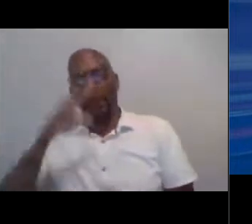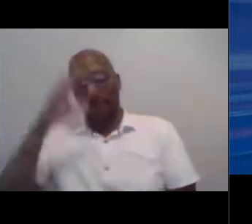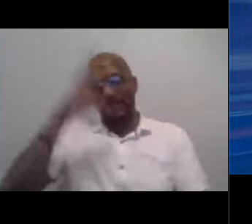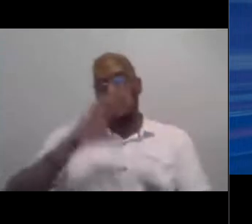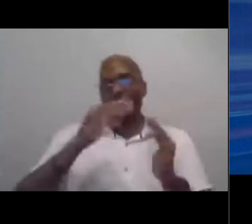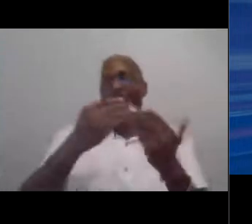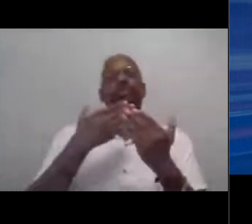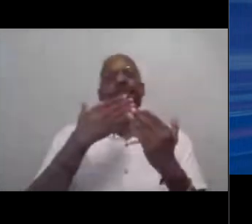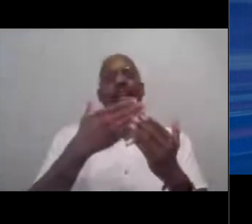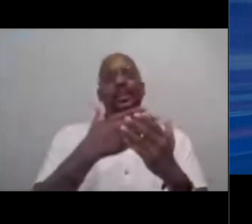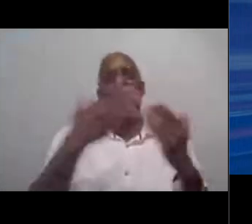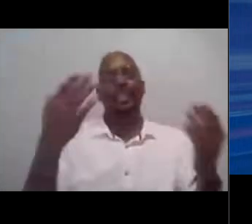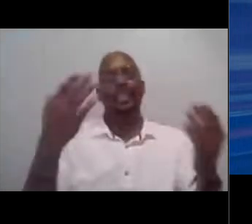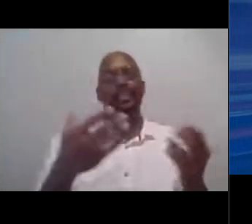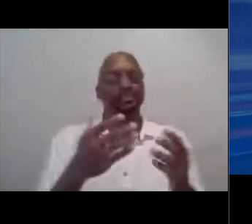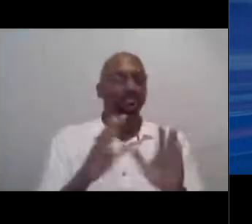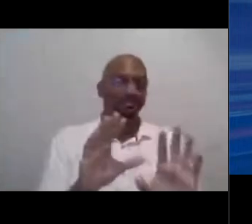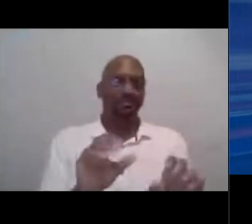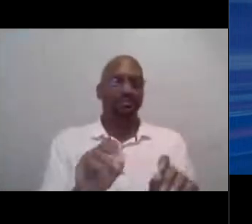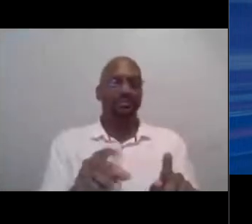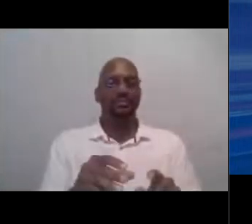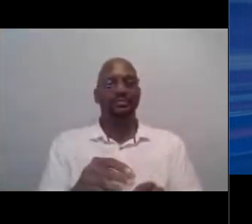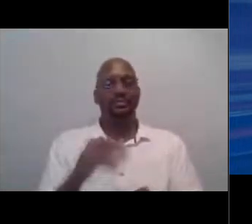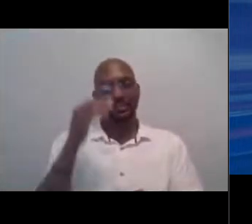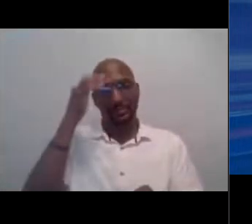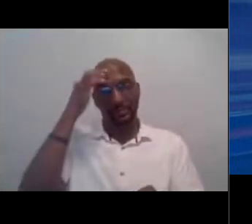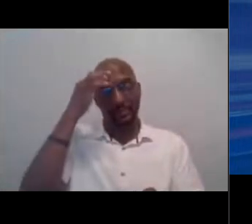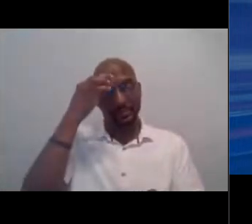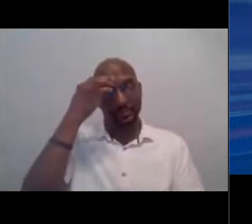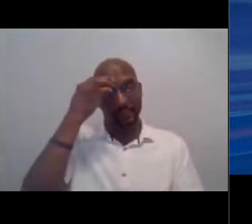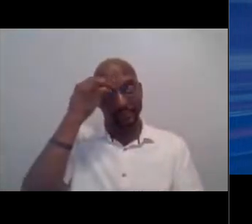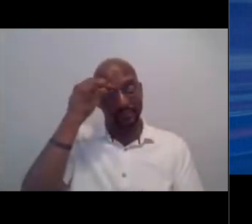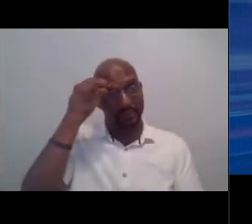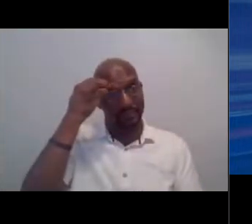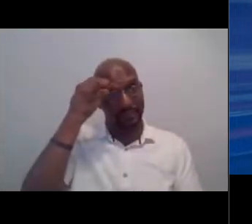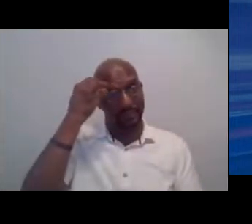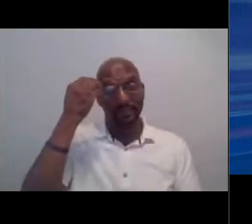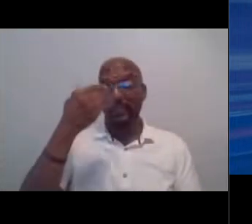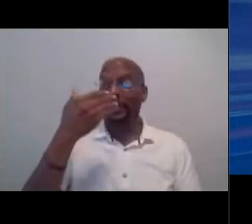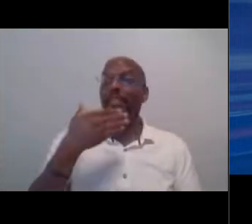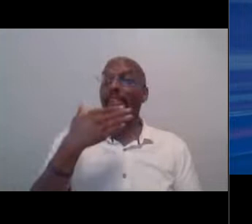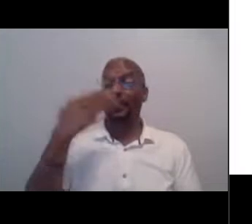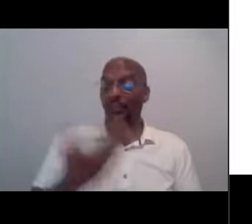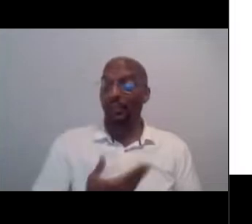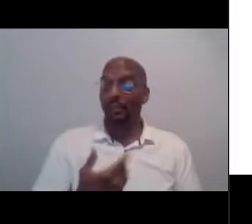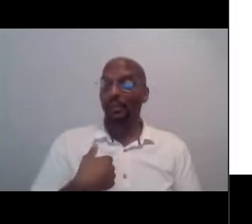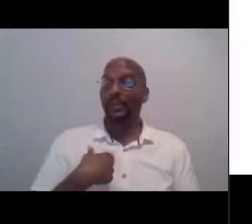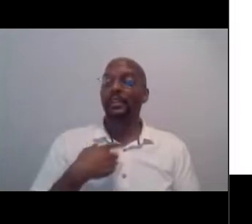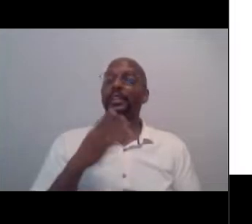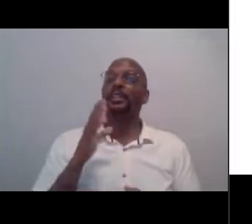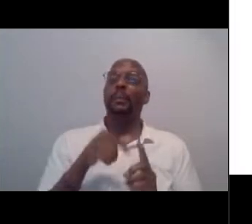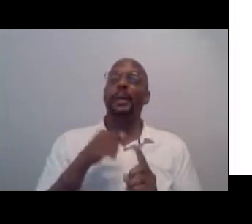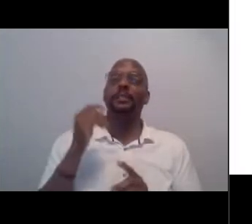So Sandag appreciates the invitation to come and talk about this project. Next slide, please.